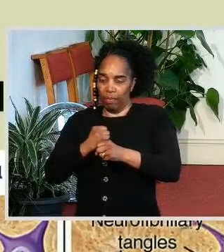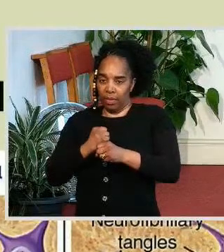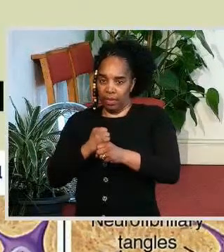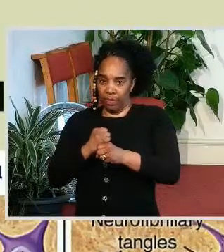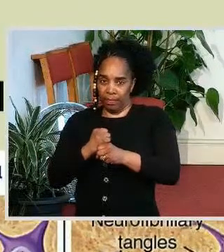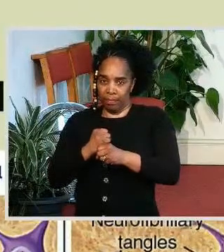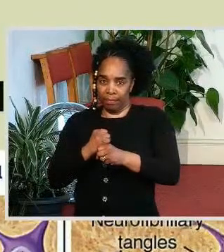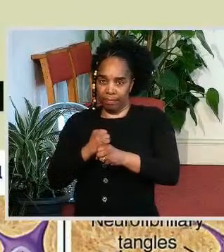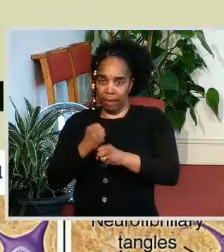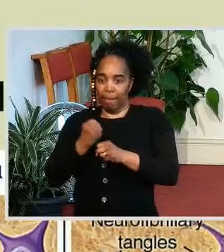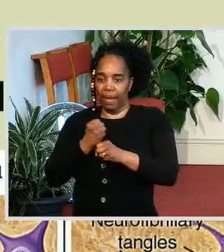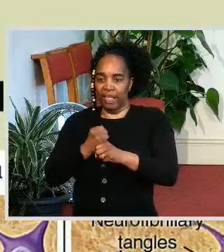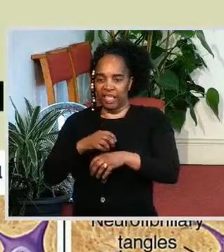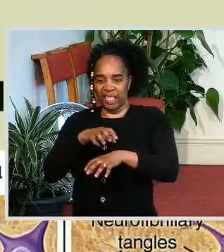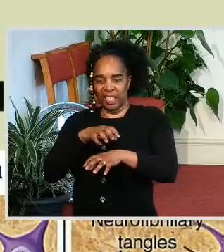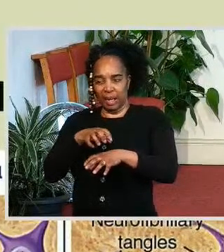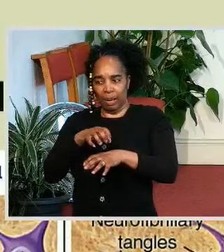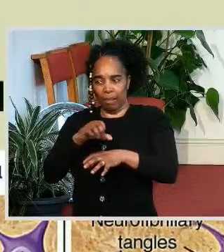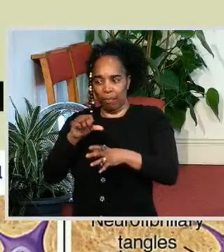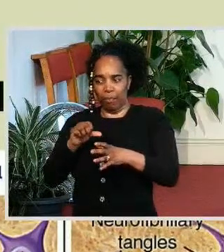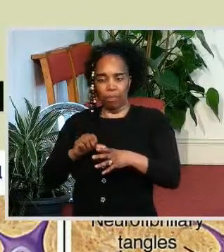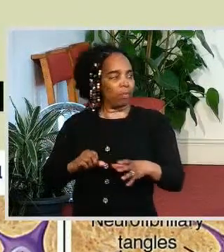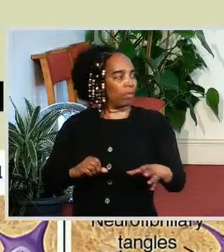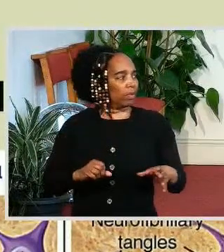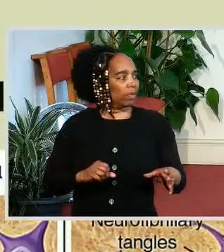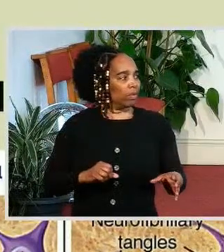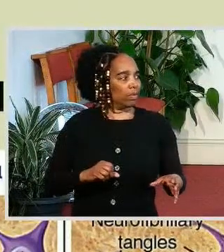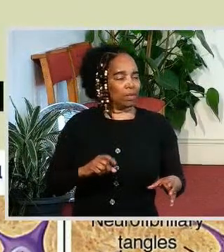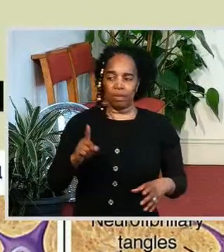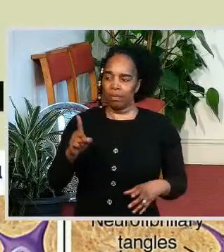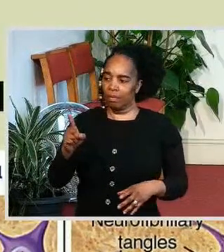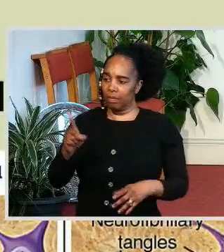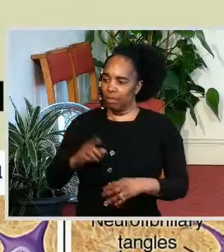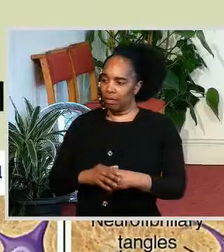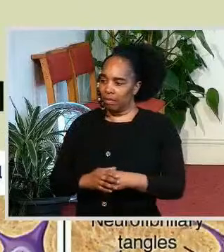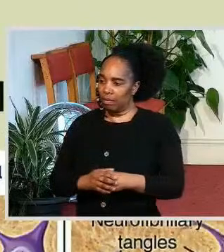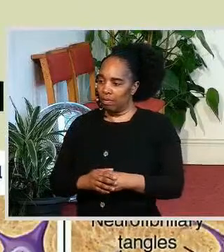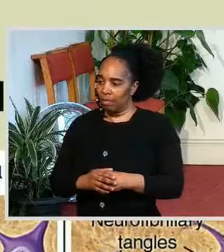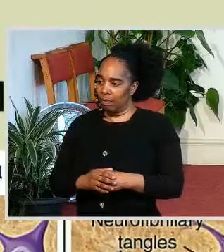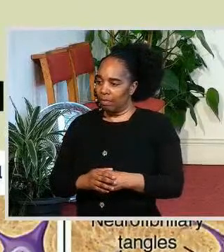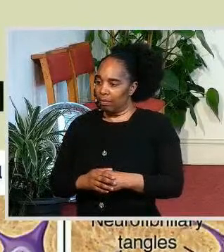inflammation is more like an irritation. If you've got a cell that's damaged.